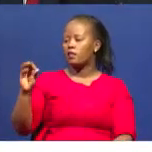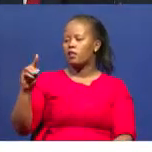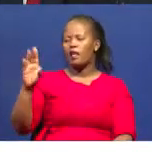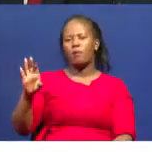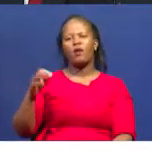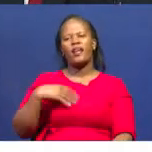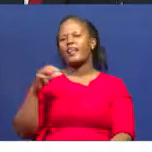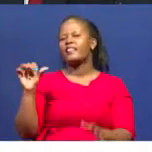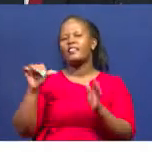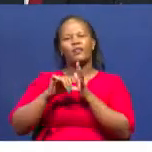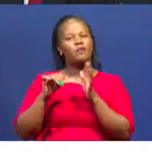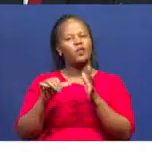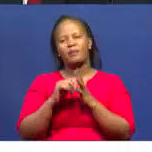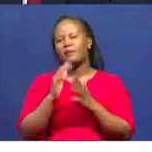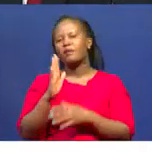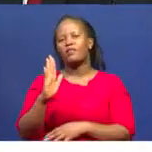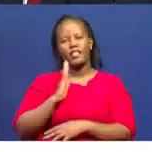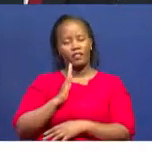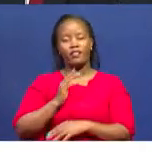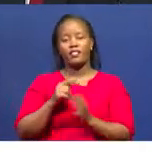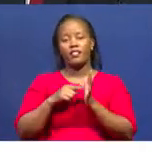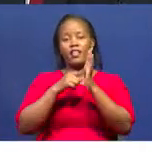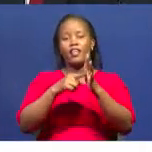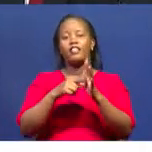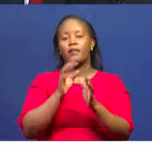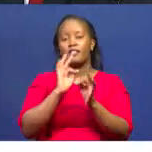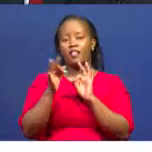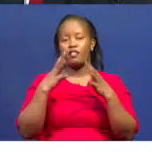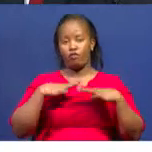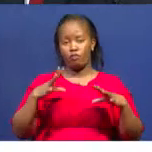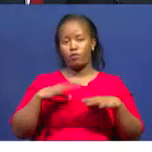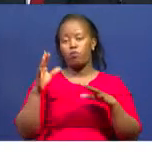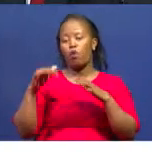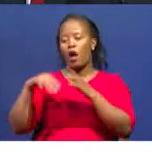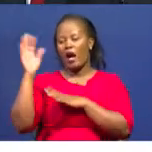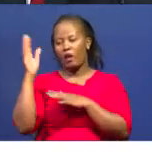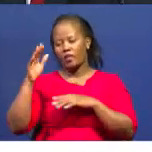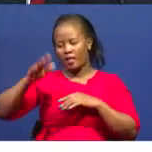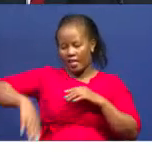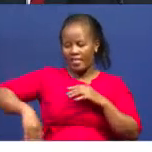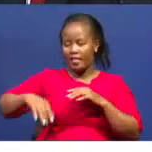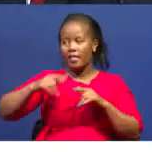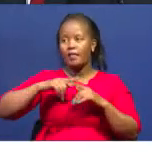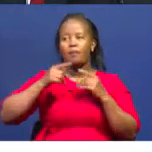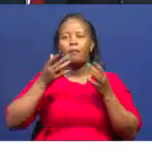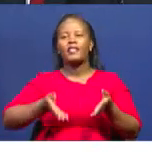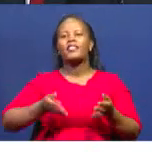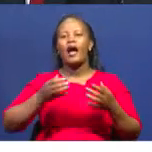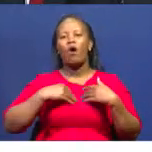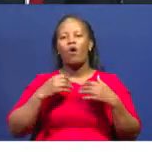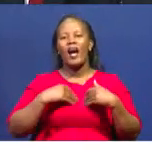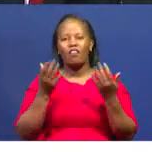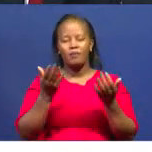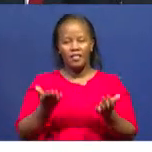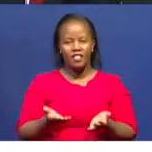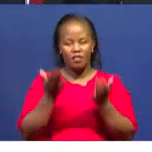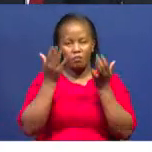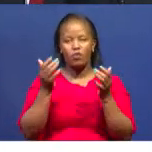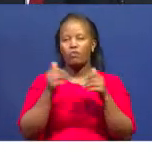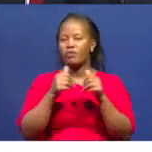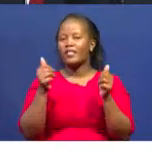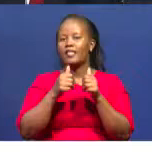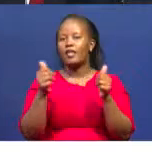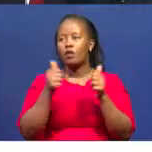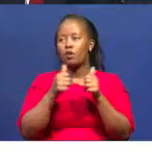fans leaving the stadium late. But that has greatly improved during the RAC,